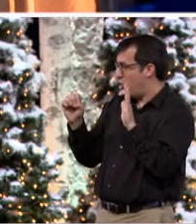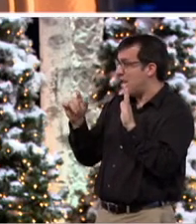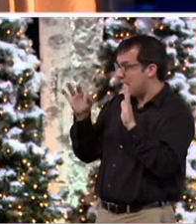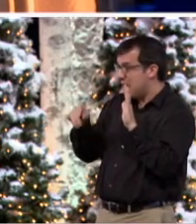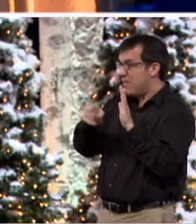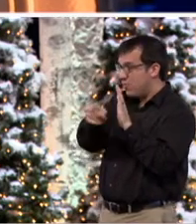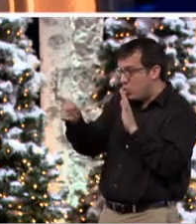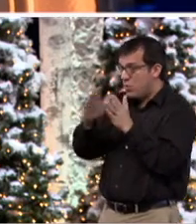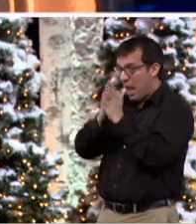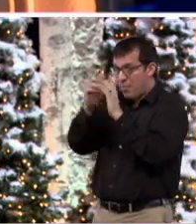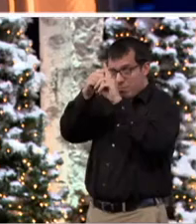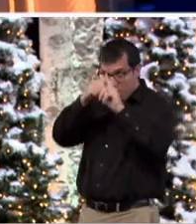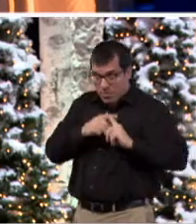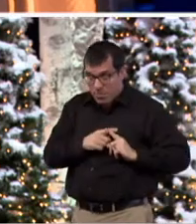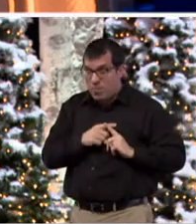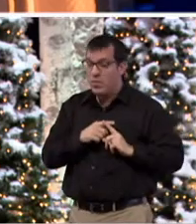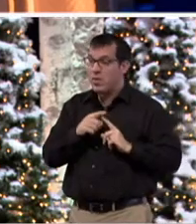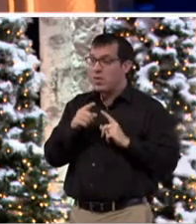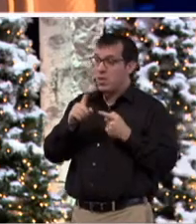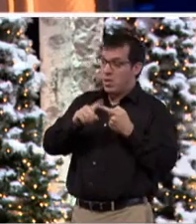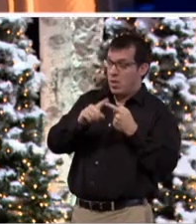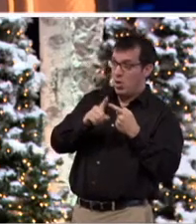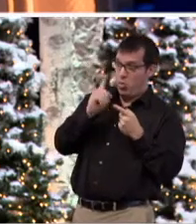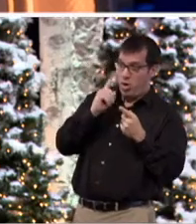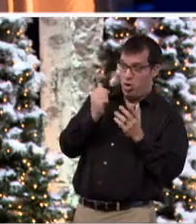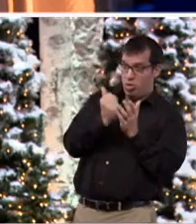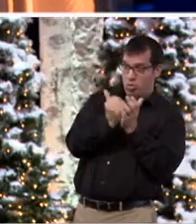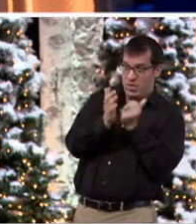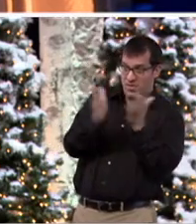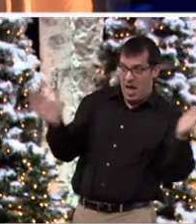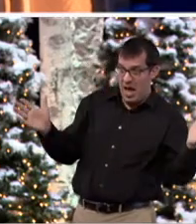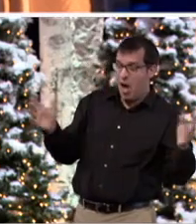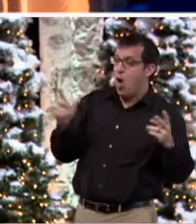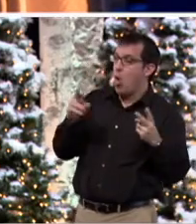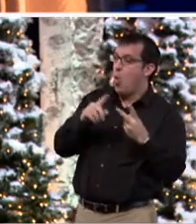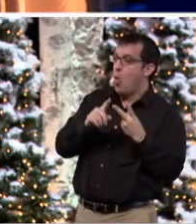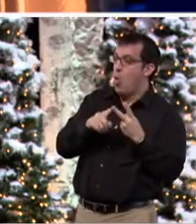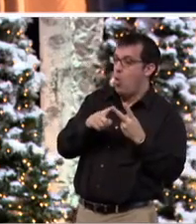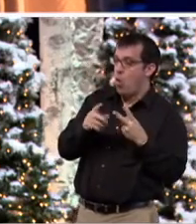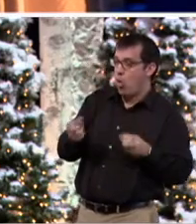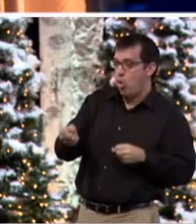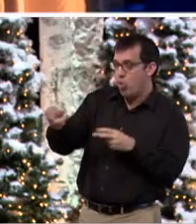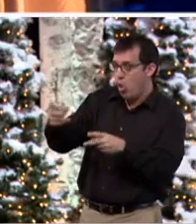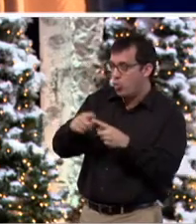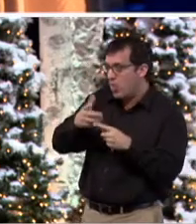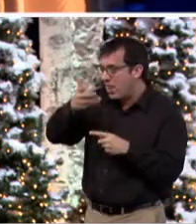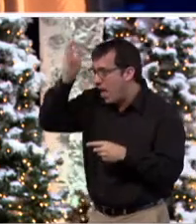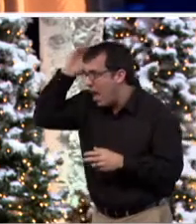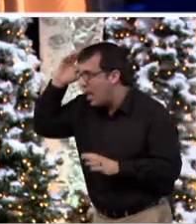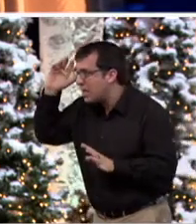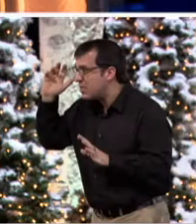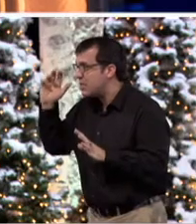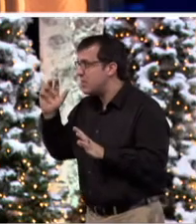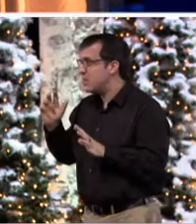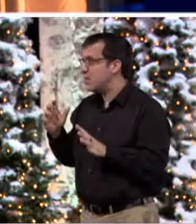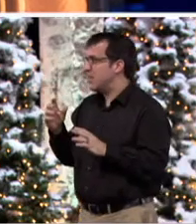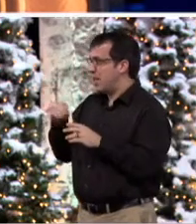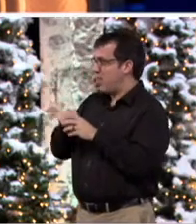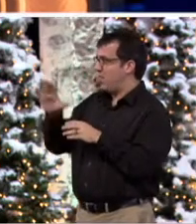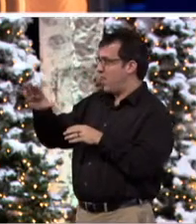you were more than likely to be either crucified or thrown to lions in a Colosseum